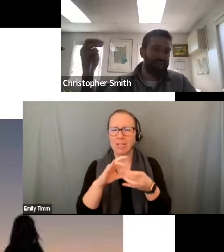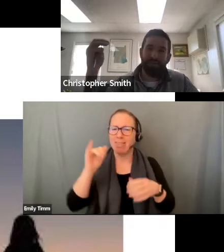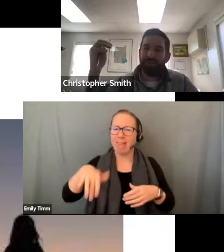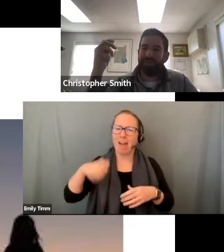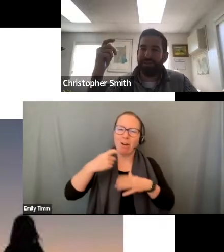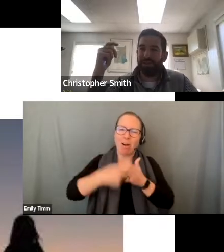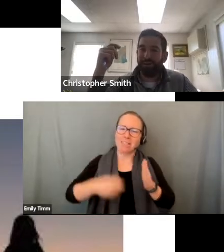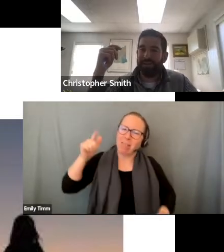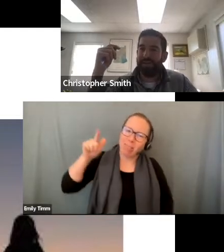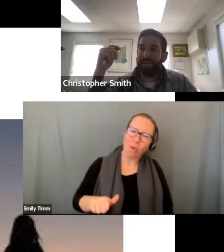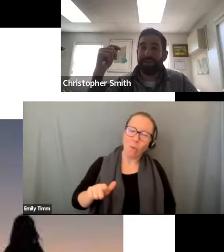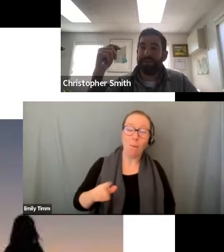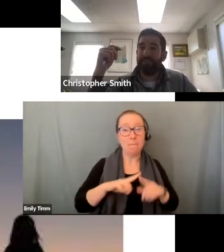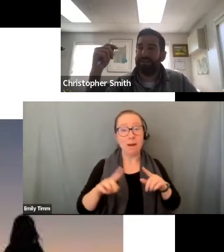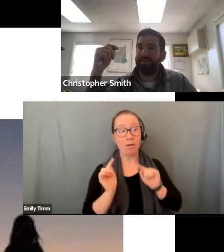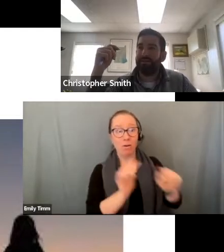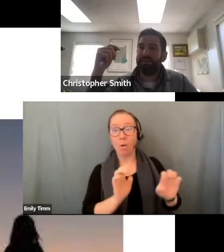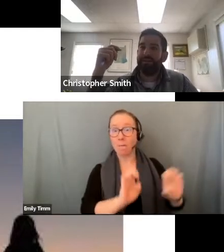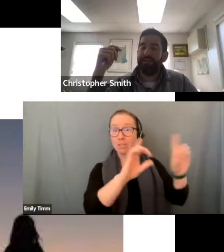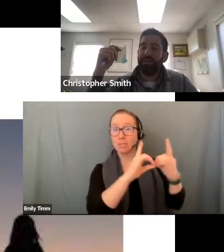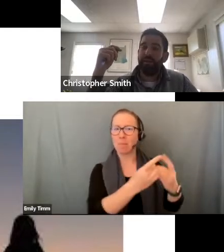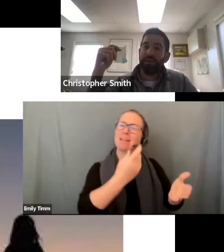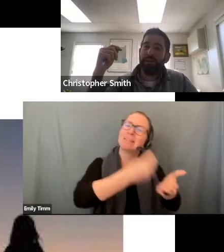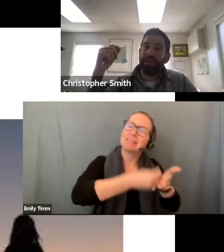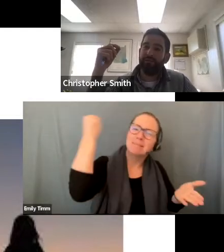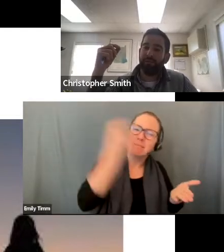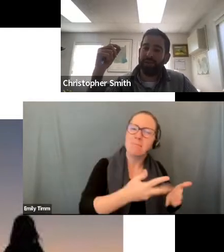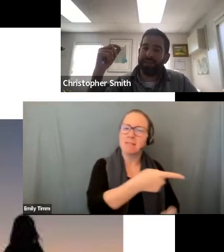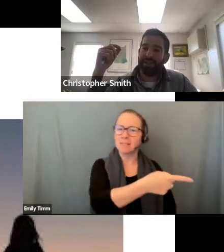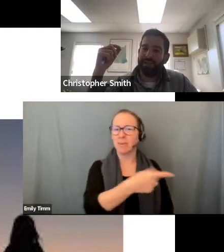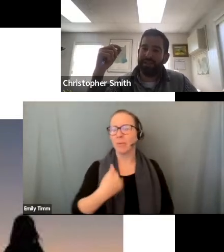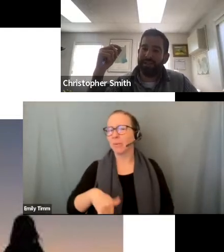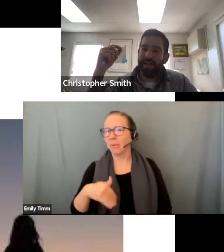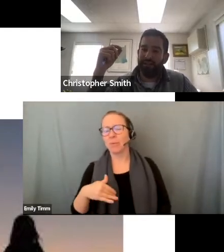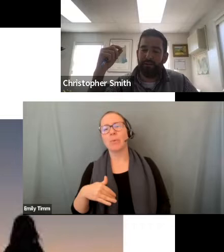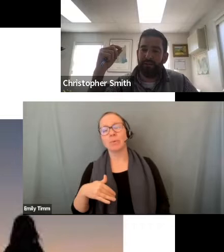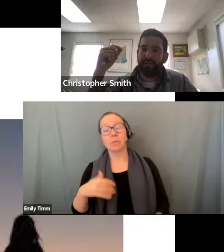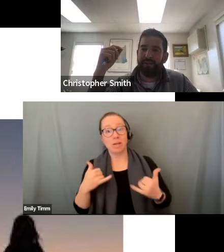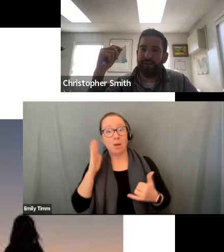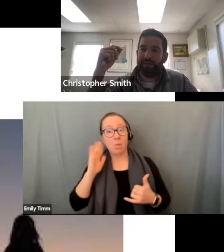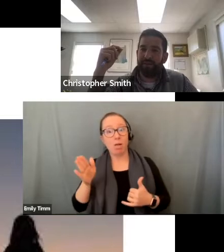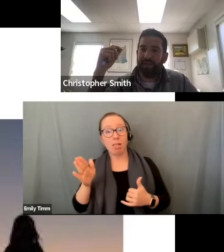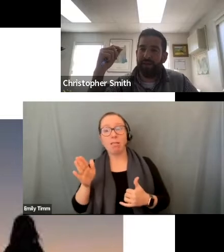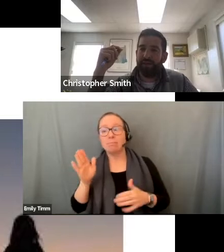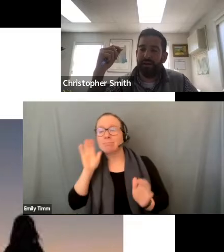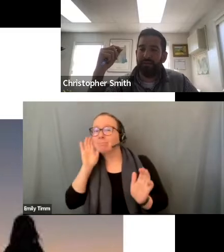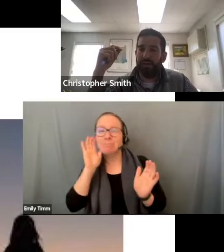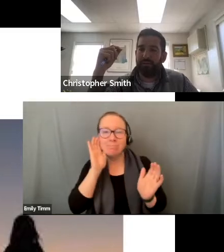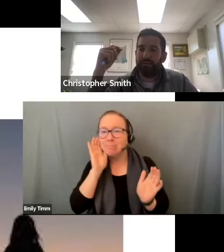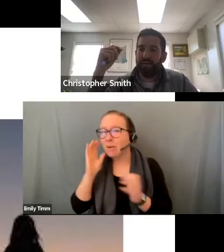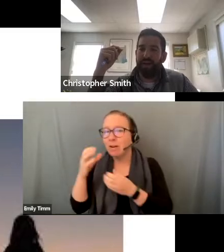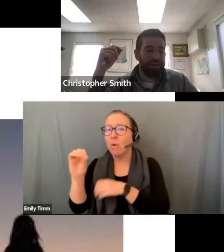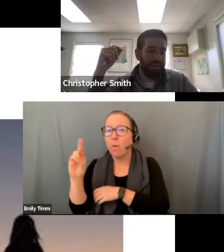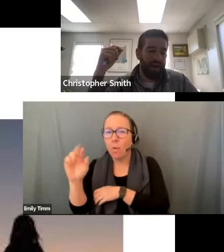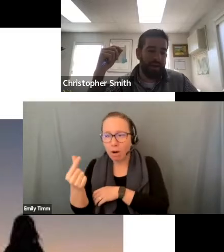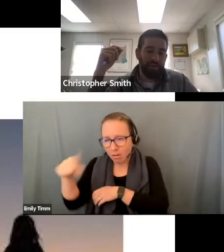trip to the emergency department is expensive. And we're going to hear from organizations today that are focusing on solving healthcare problems